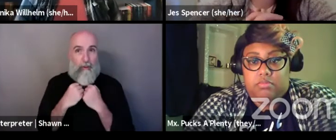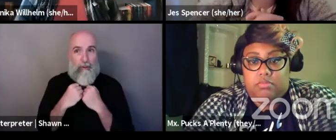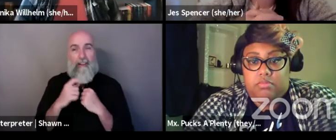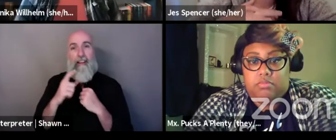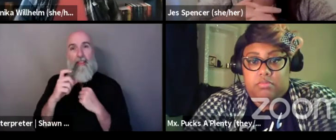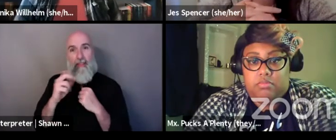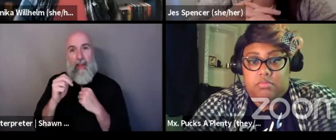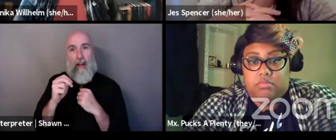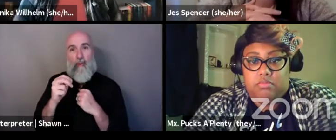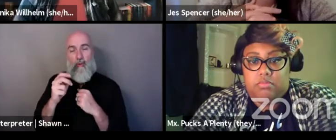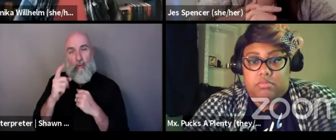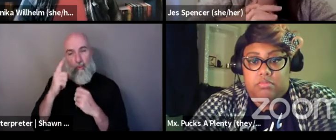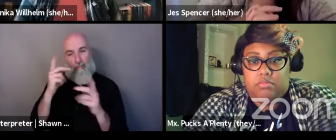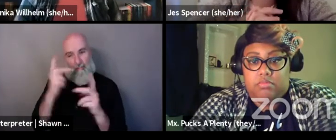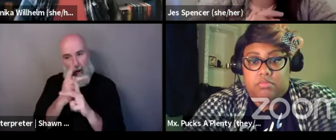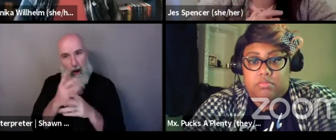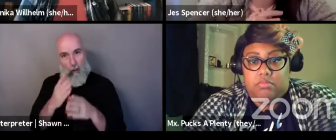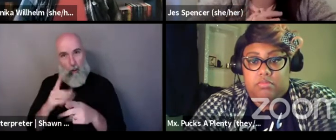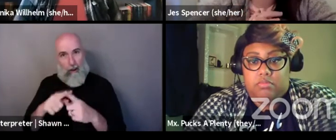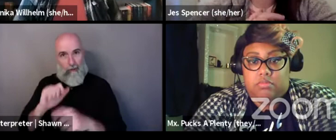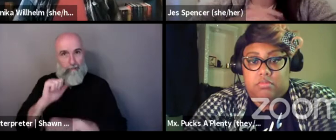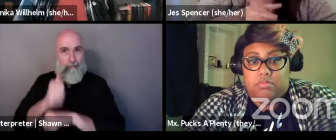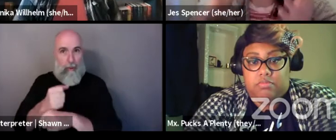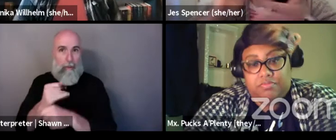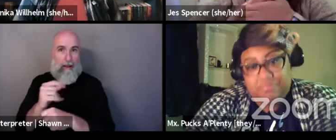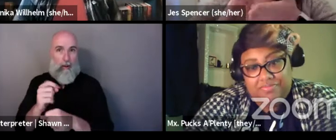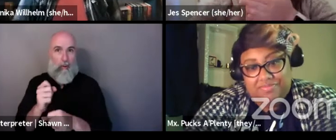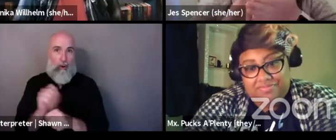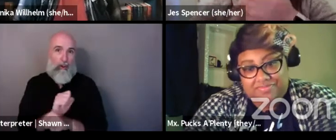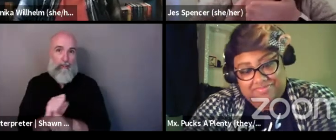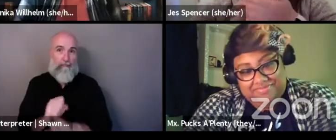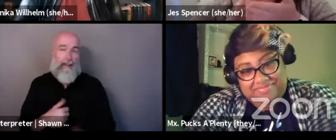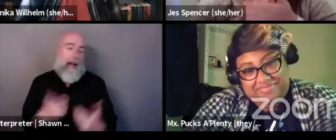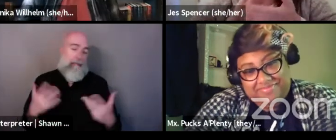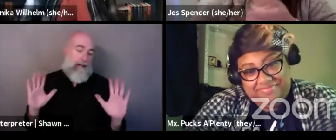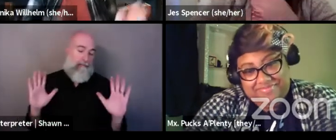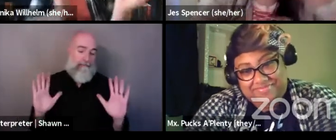a way to make it work. I'm done. I'm dropping the mic. That's it.